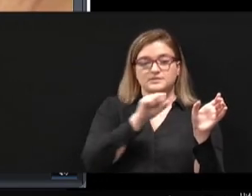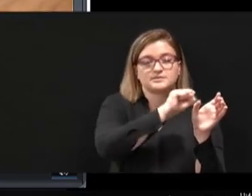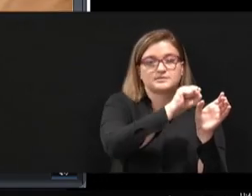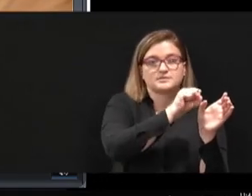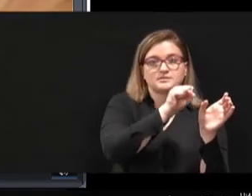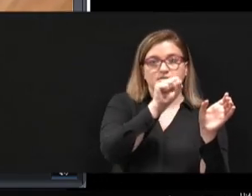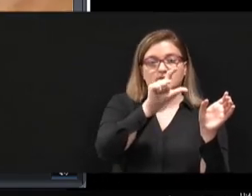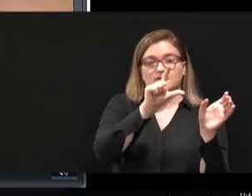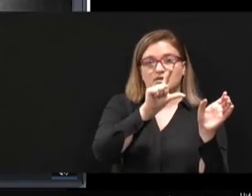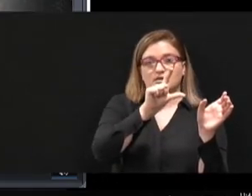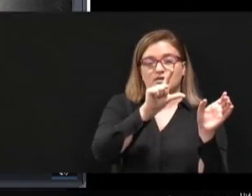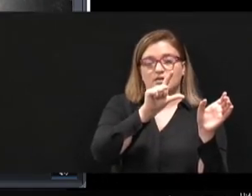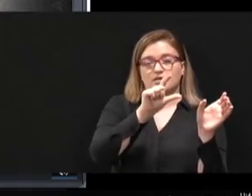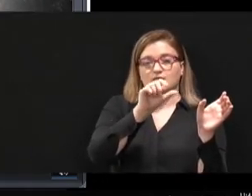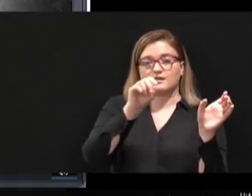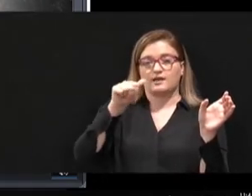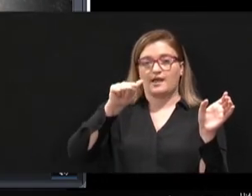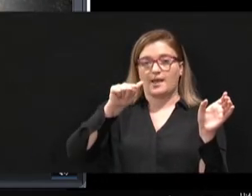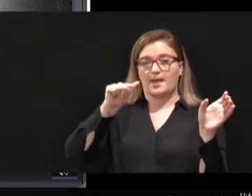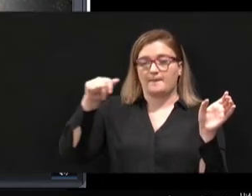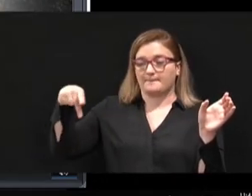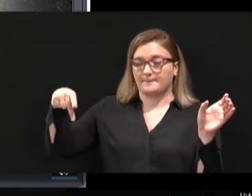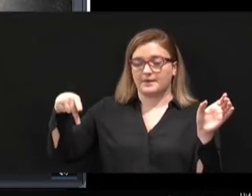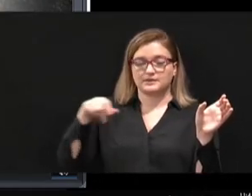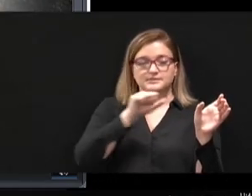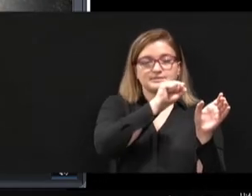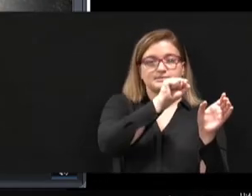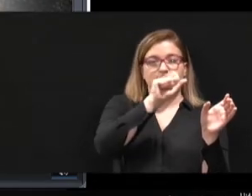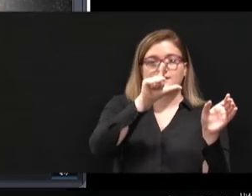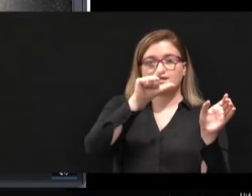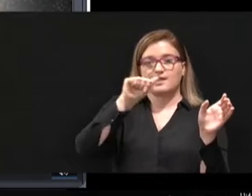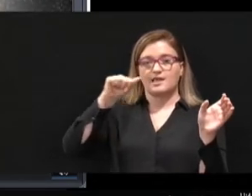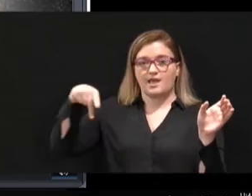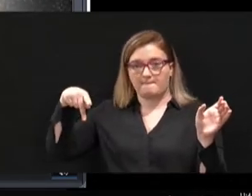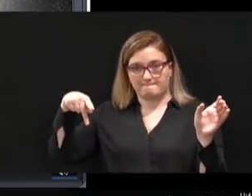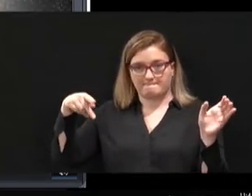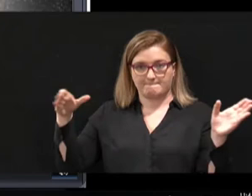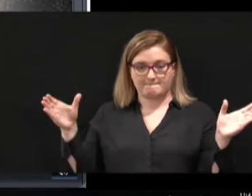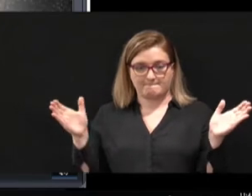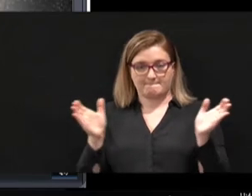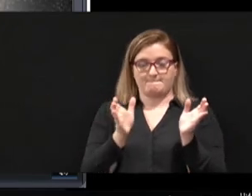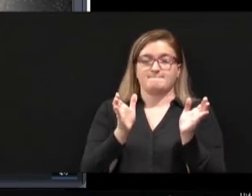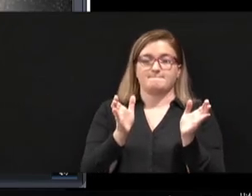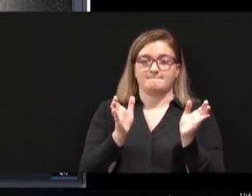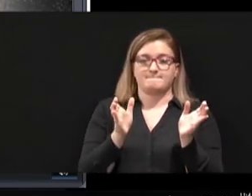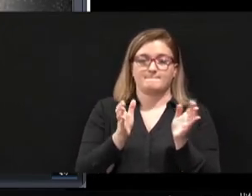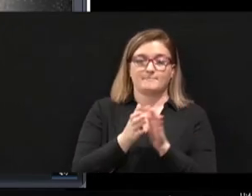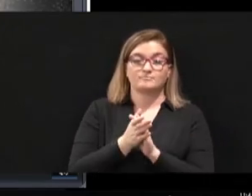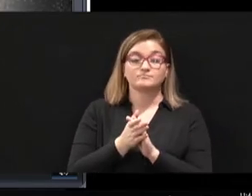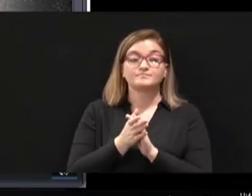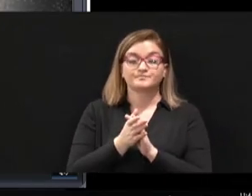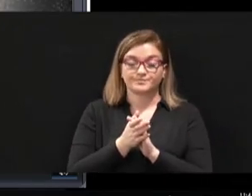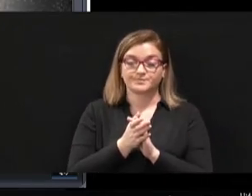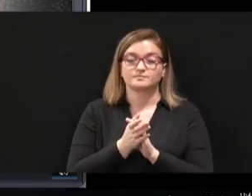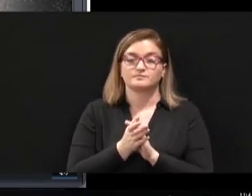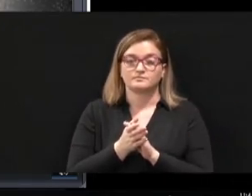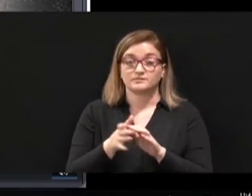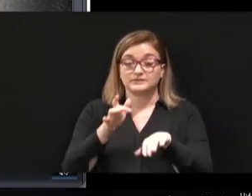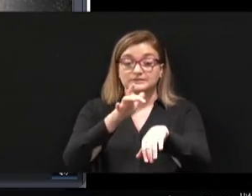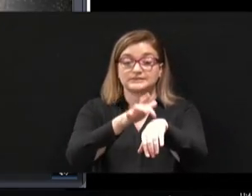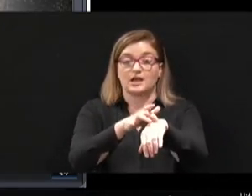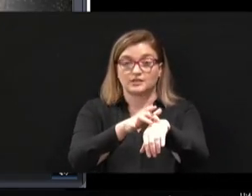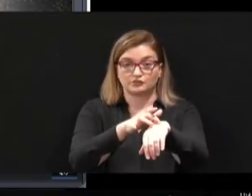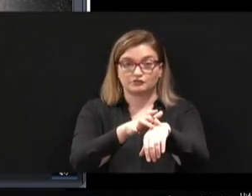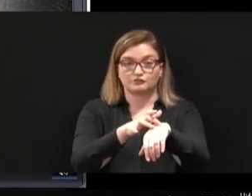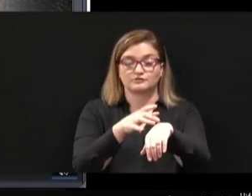this. And now what is it? Oh, it's slap. Okay. And then I have them, always have them touch and say after